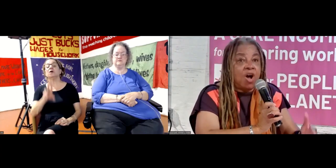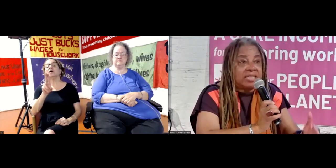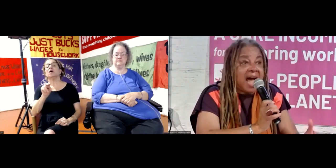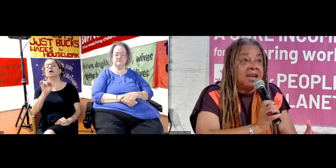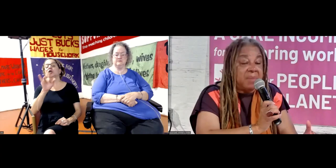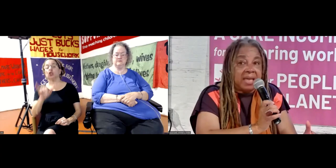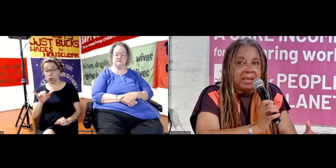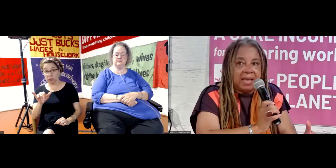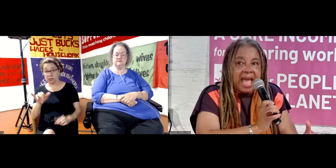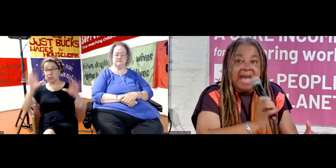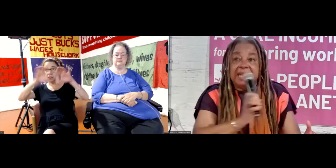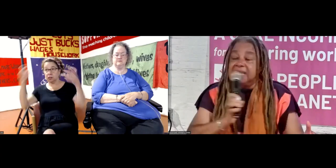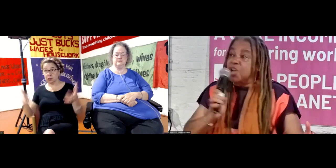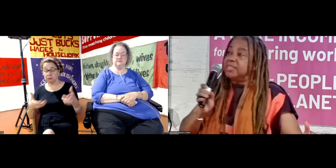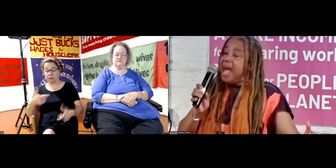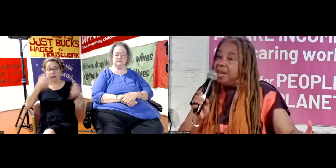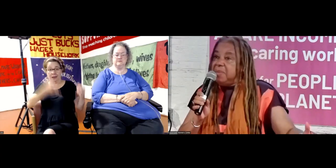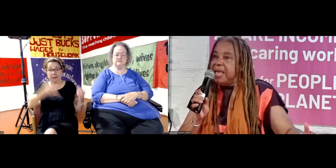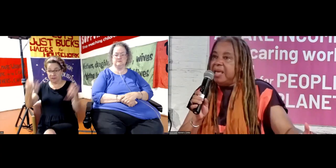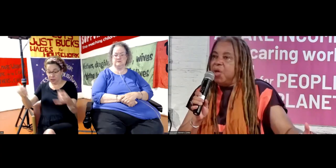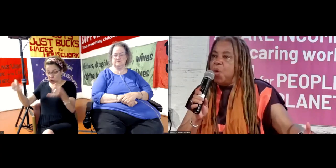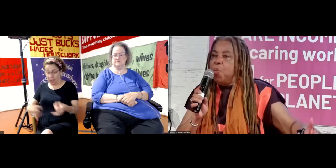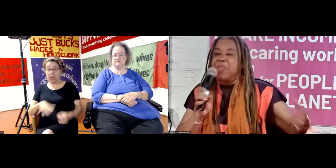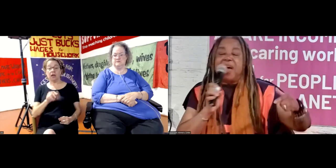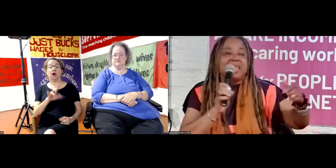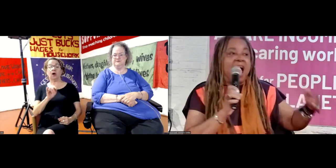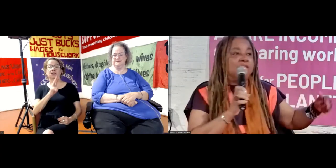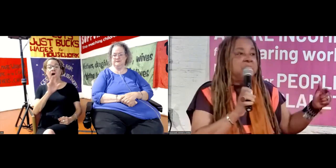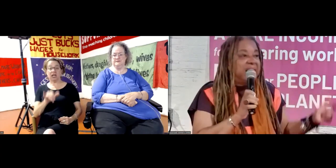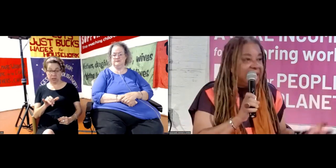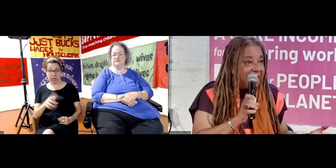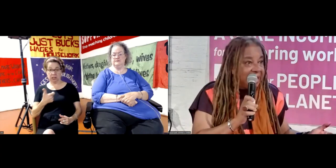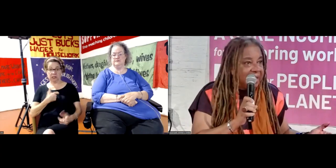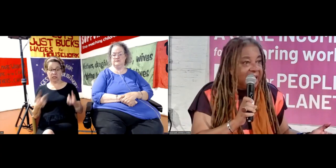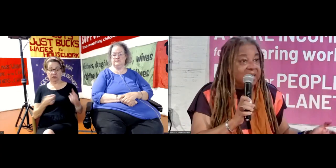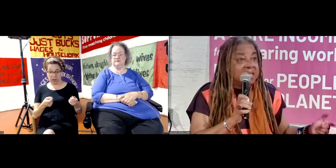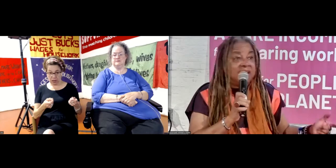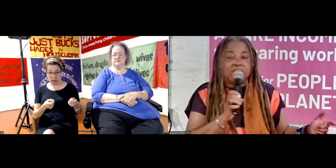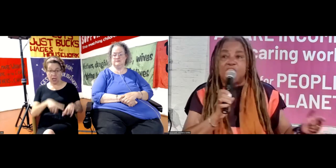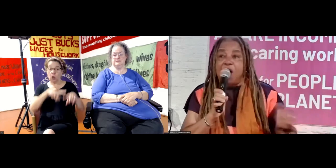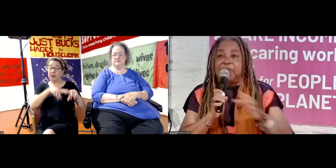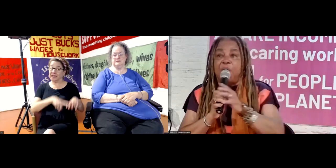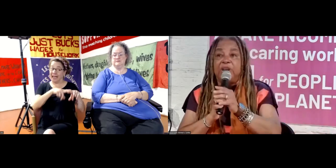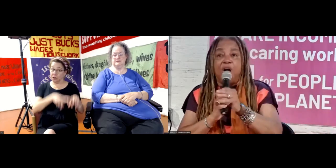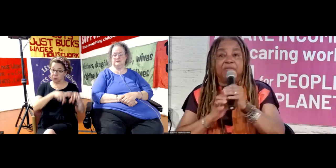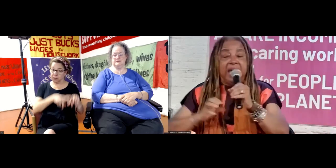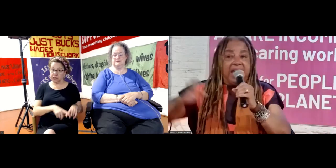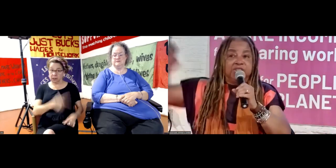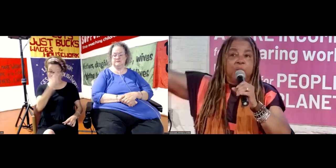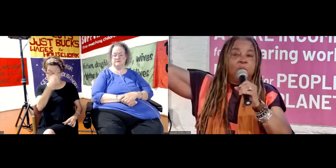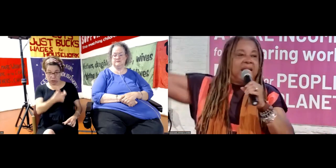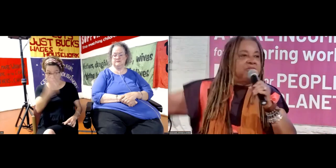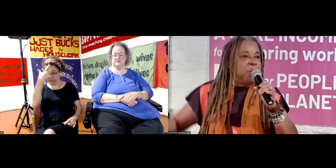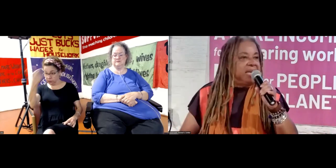is autonomy, and it is autonomy with accountability. It is not just off going off